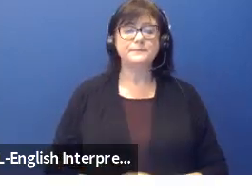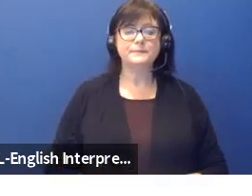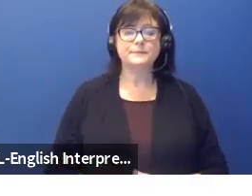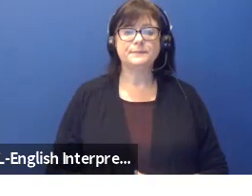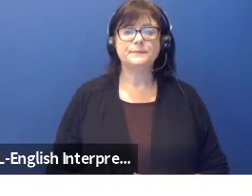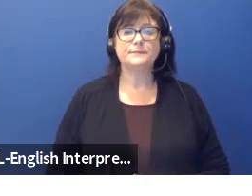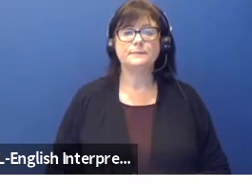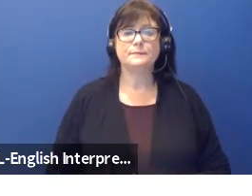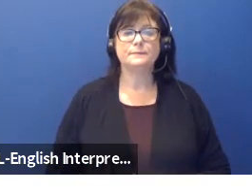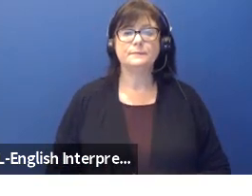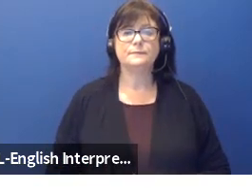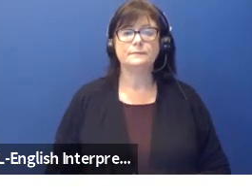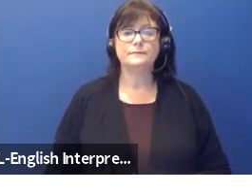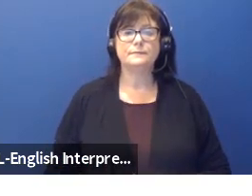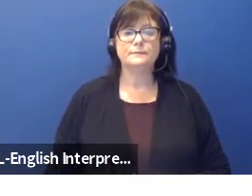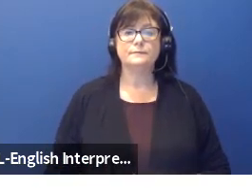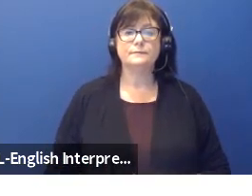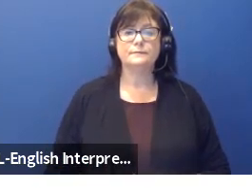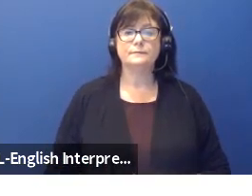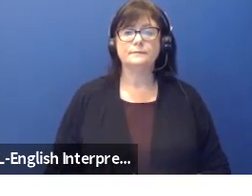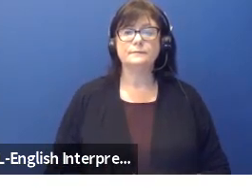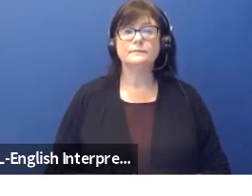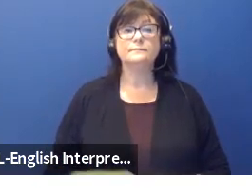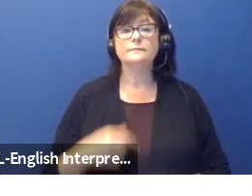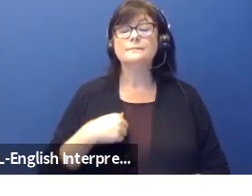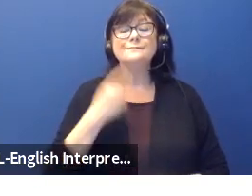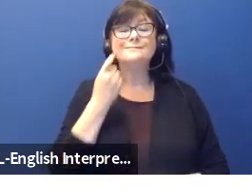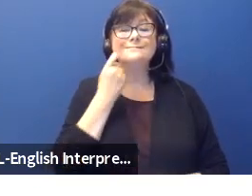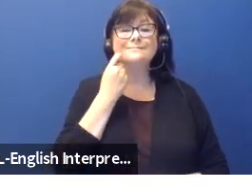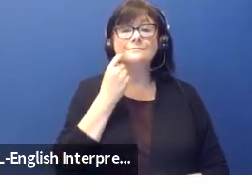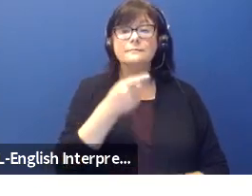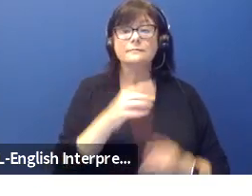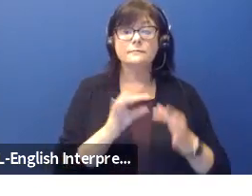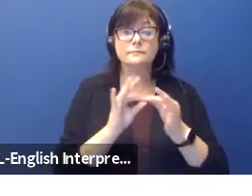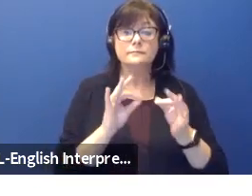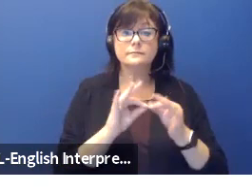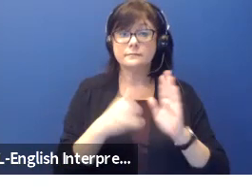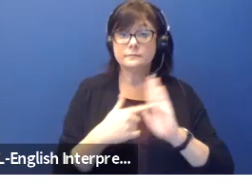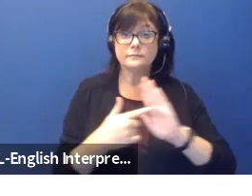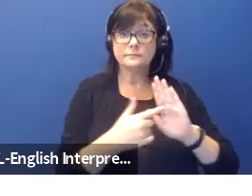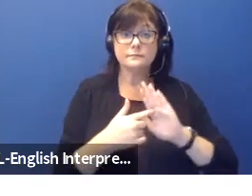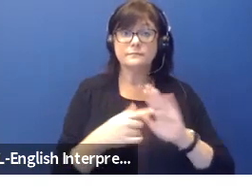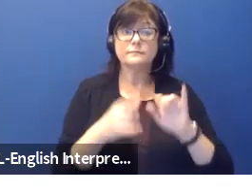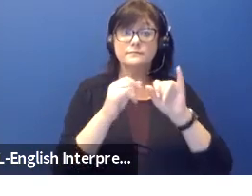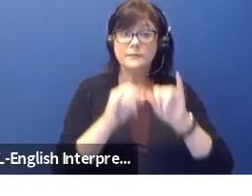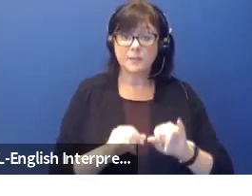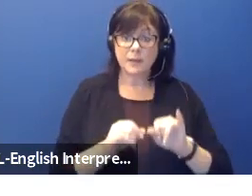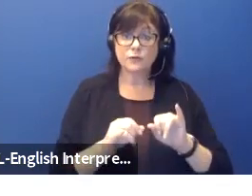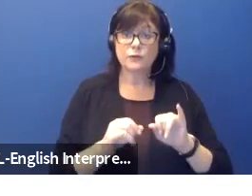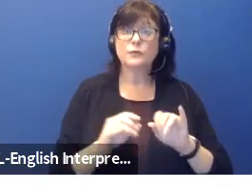So I mentioned a moment ago that Report 64 shows the actual measures and performance